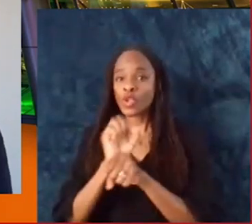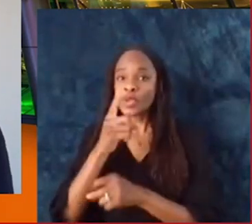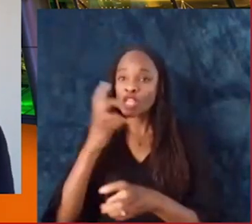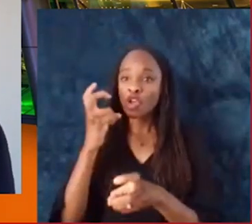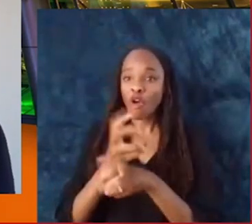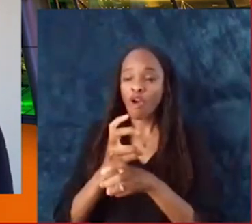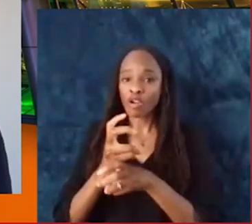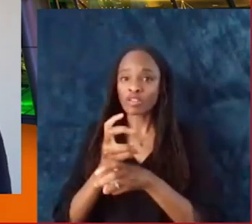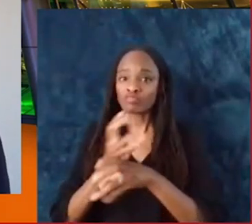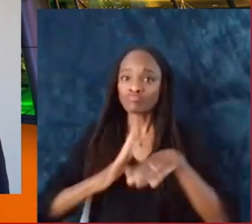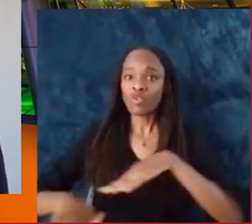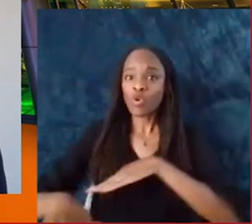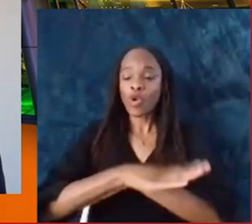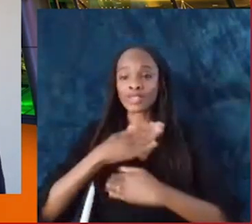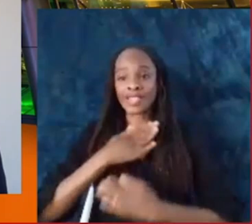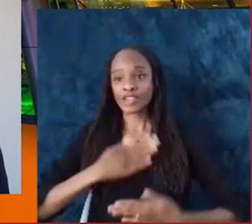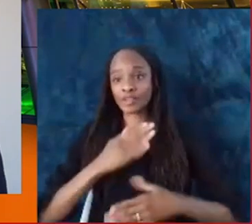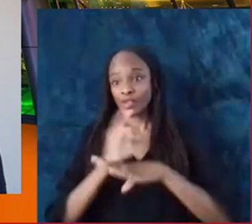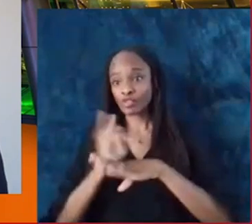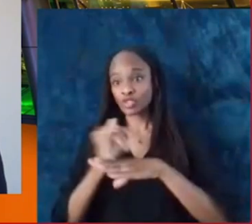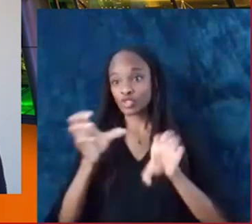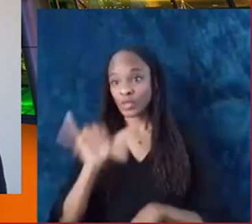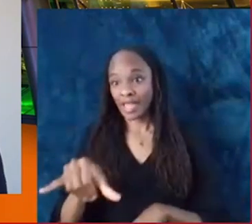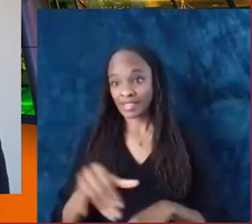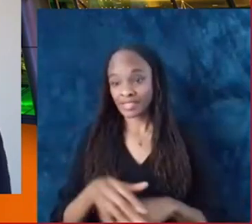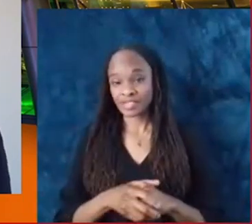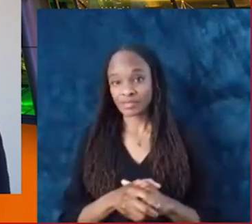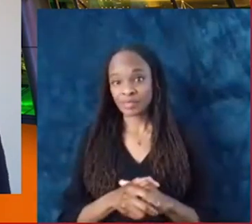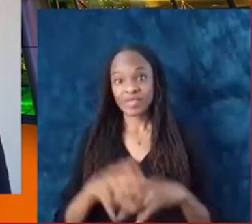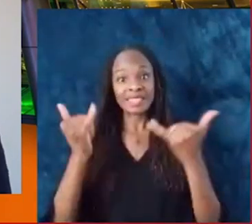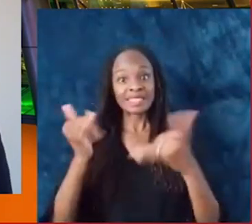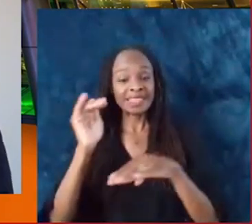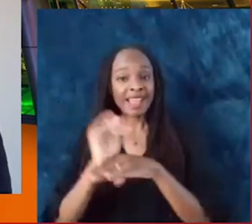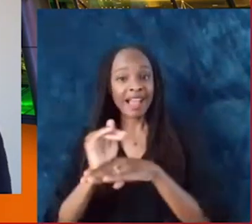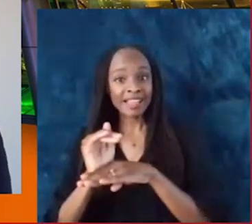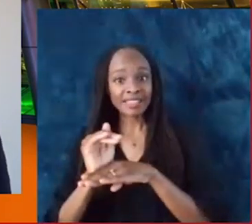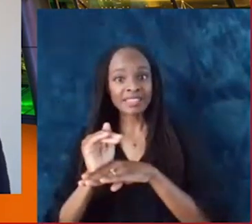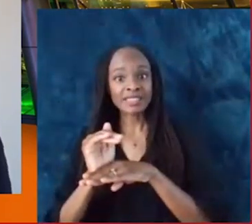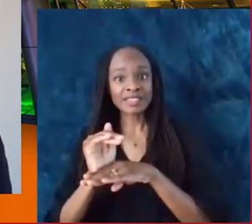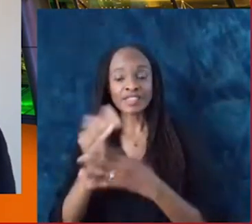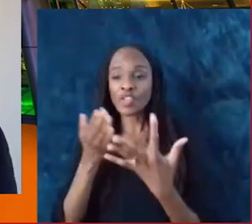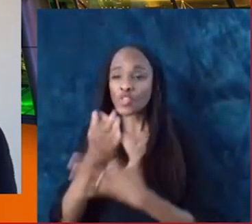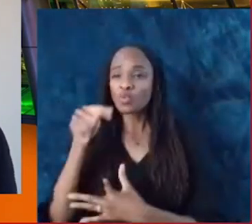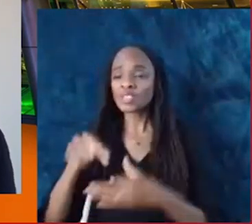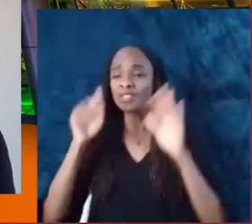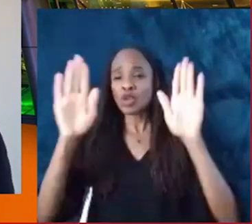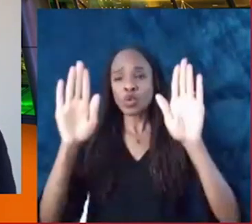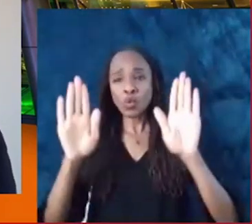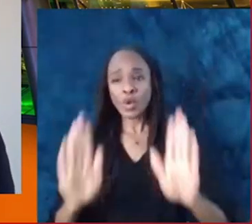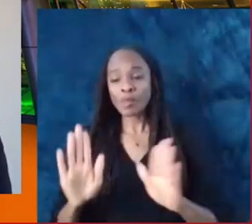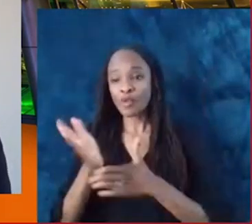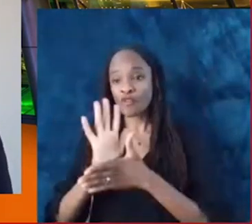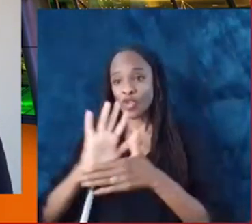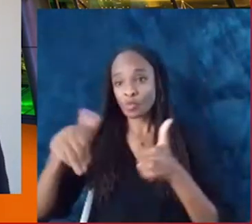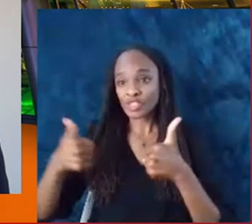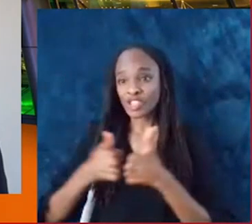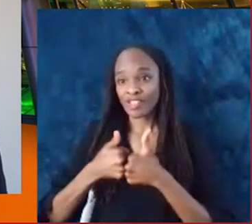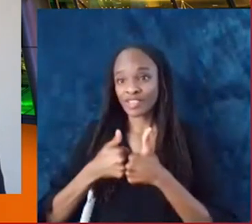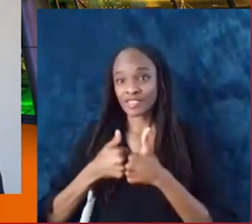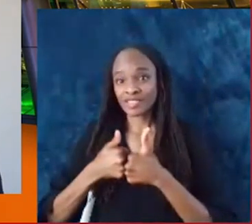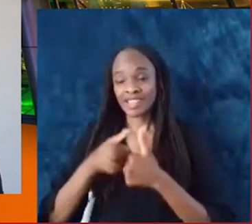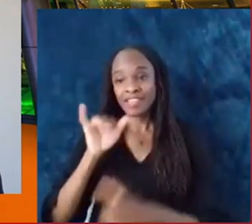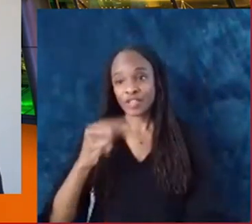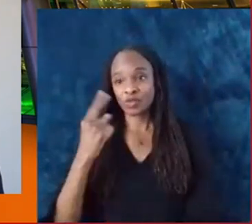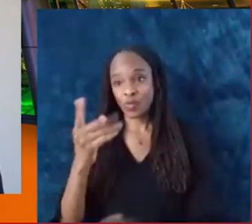to help us do just that. Tonight, through this incredible film challenge, is just one